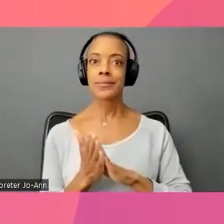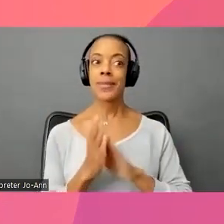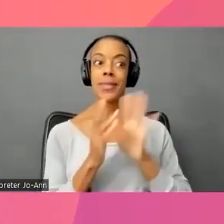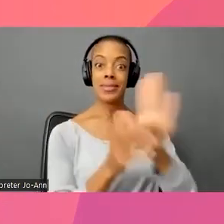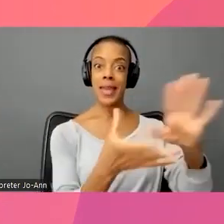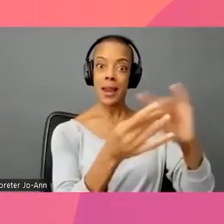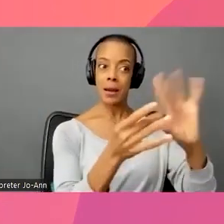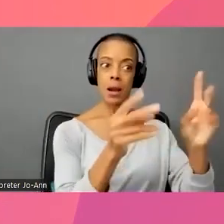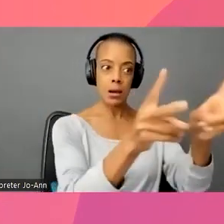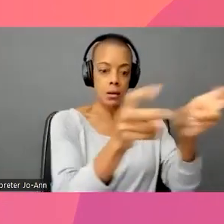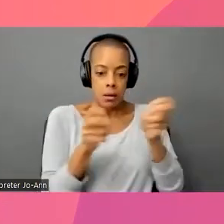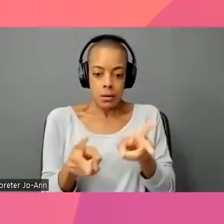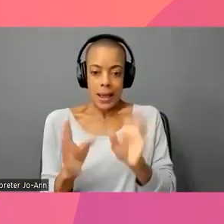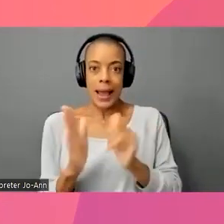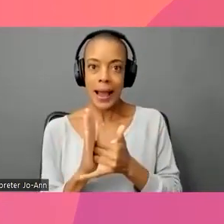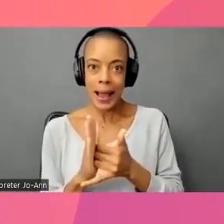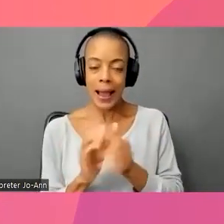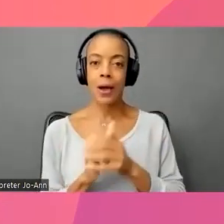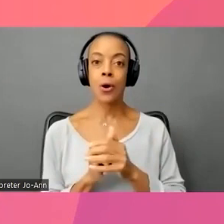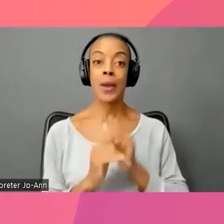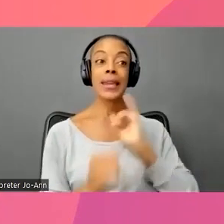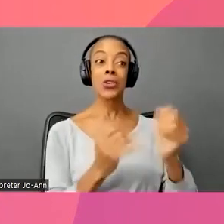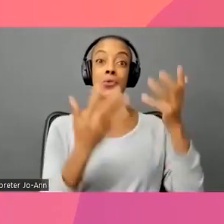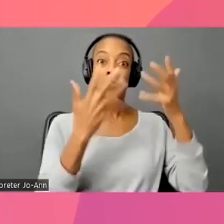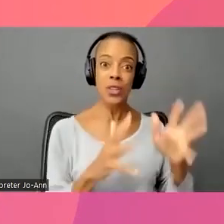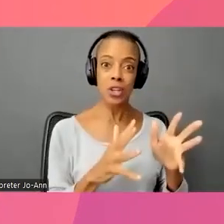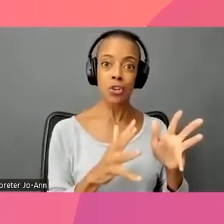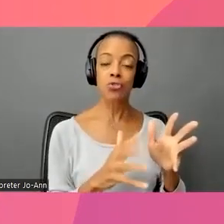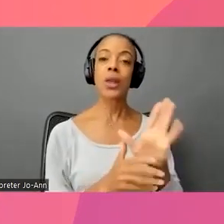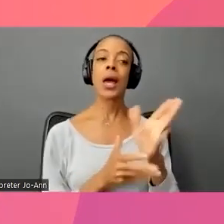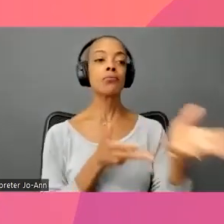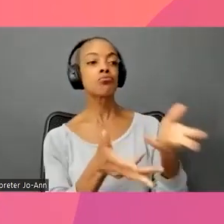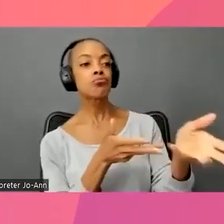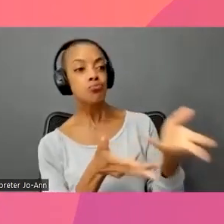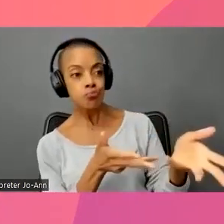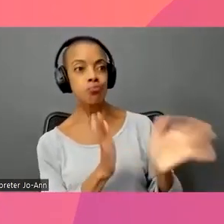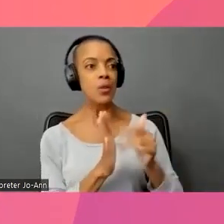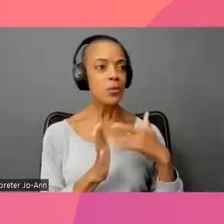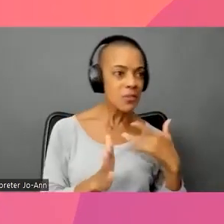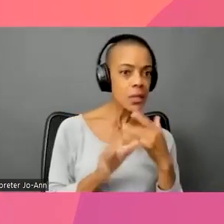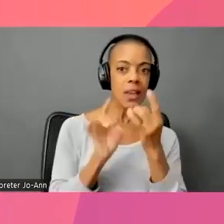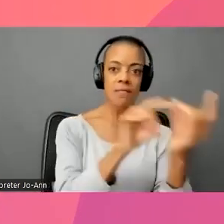quotes, debriefing with me after interviews, as well as helping me decide on